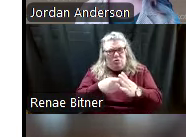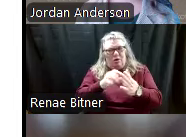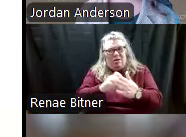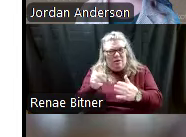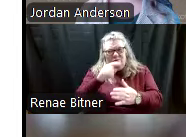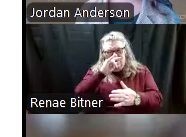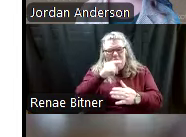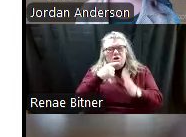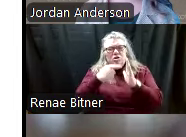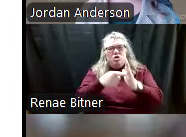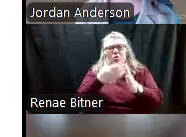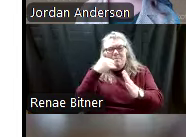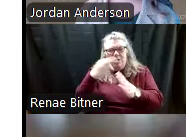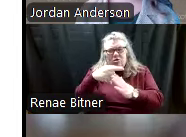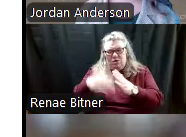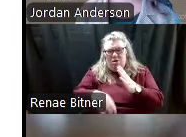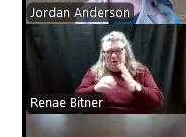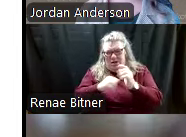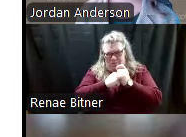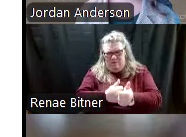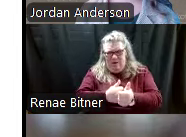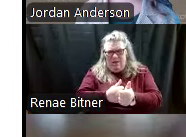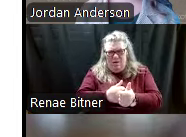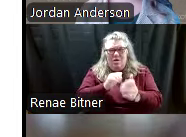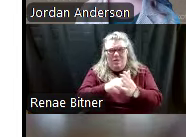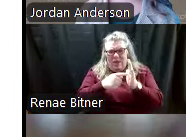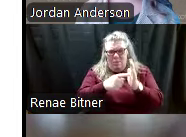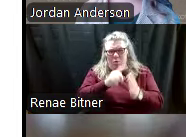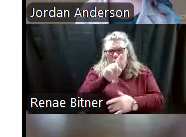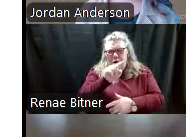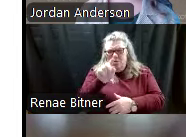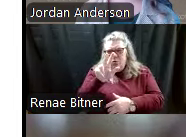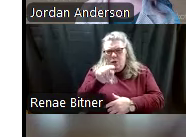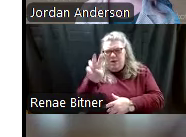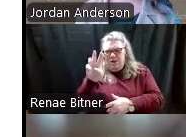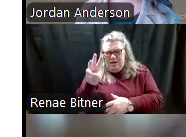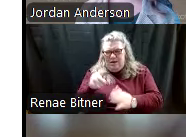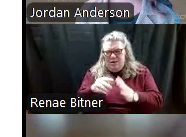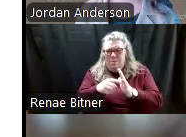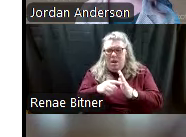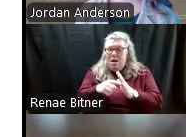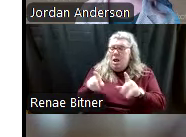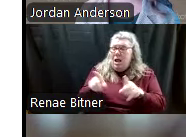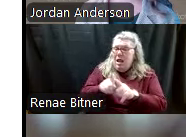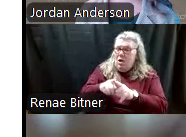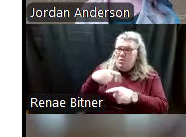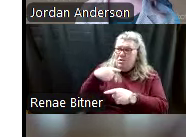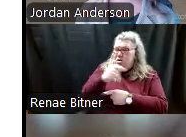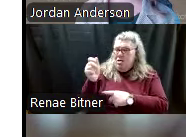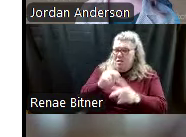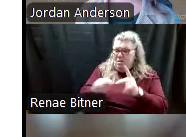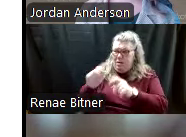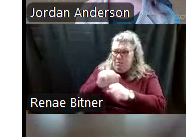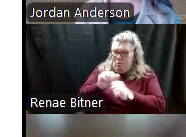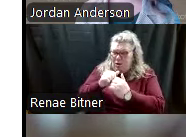the best outcomes, is if we follow this model. And I always say here too, when we're talking to the other professionals that might be working with kiddos that